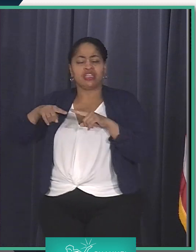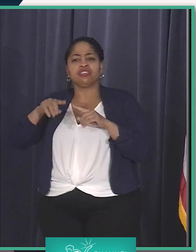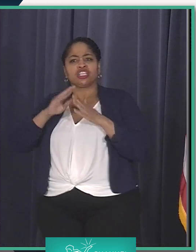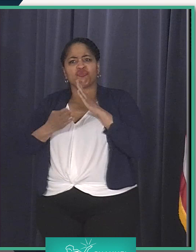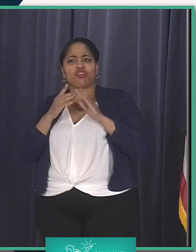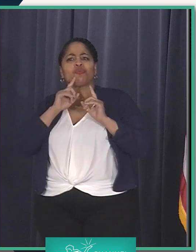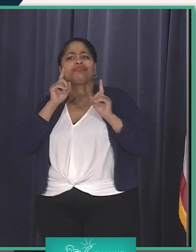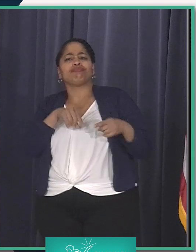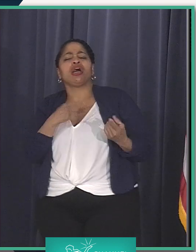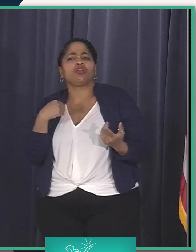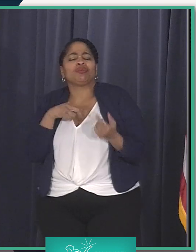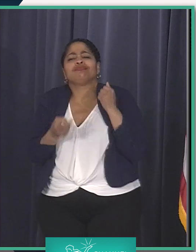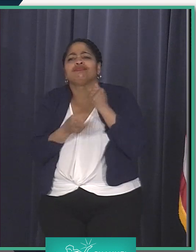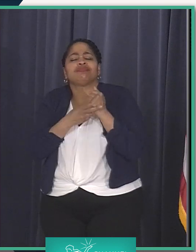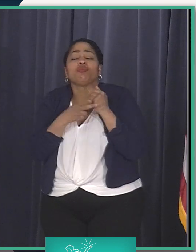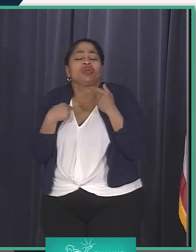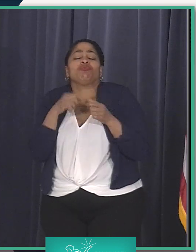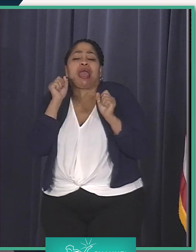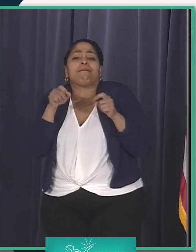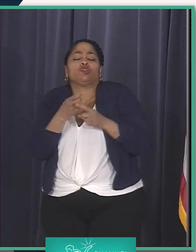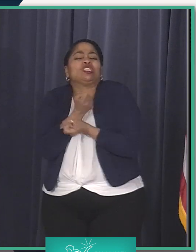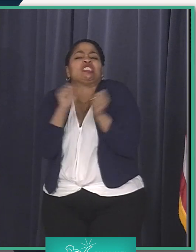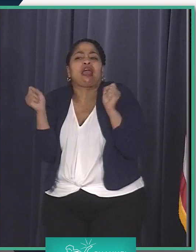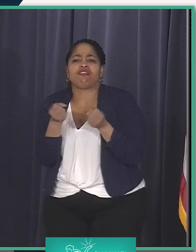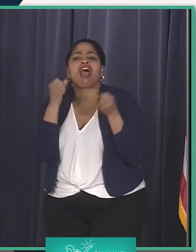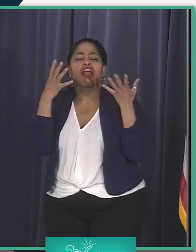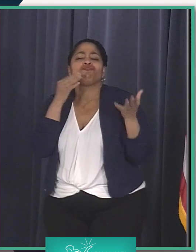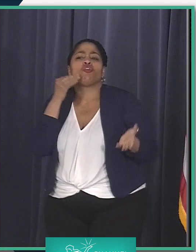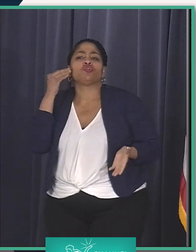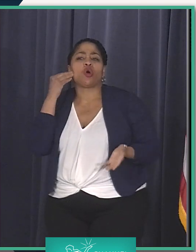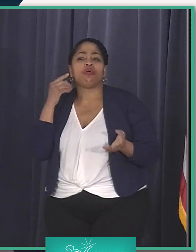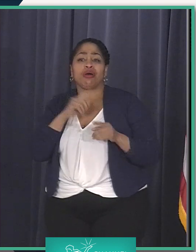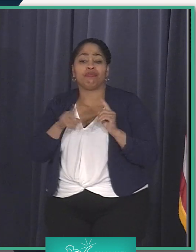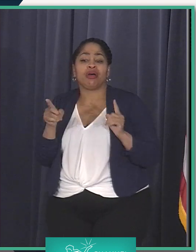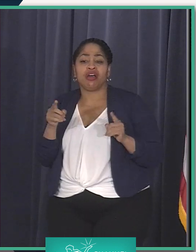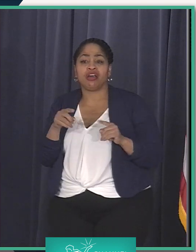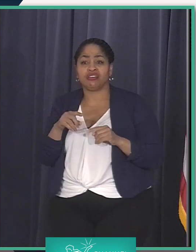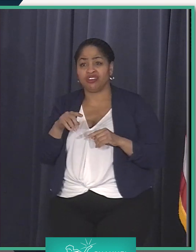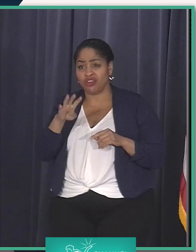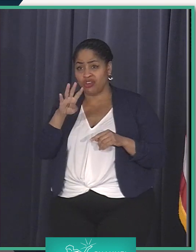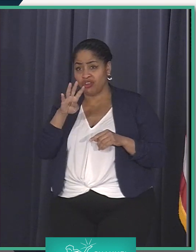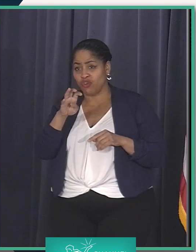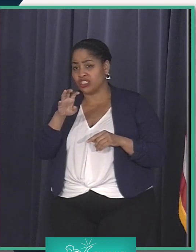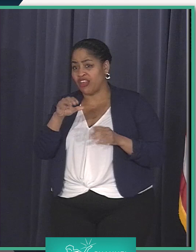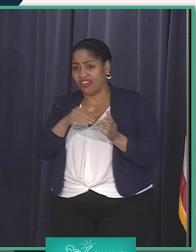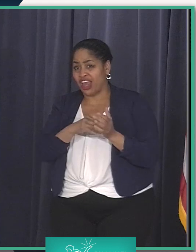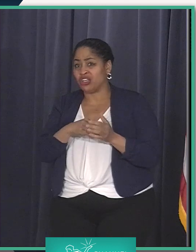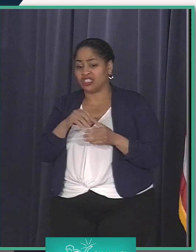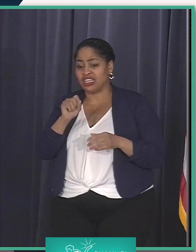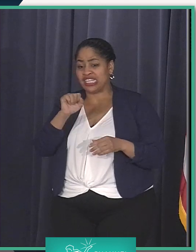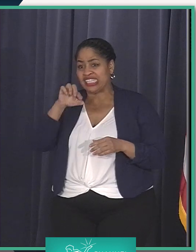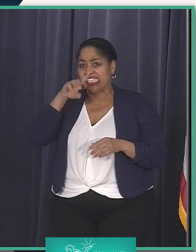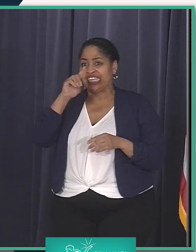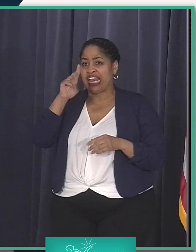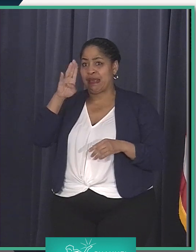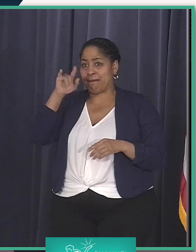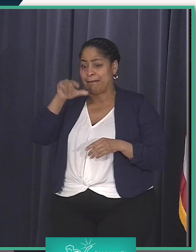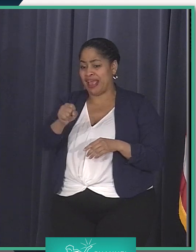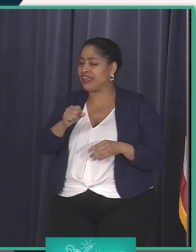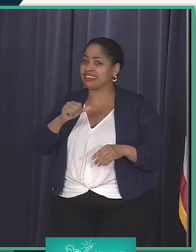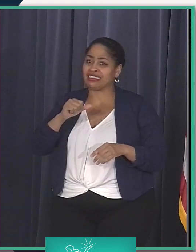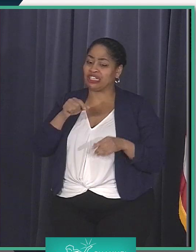responded, and we saved a lot of the homes. But putting down 400,000 sandbags in the middle of a flooding is